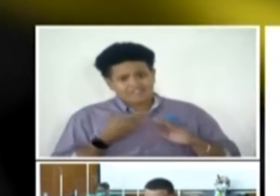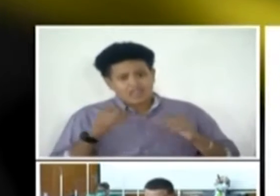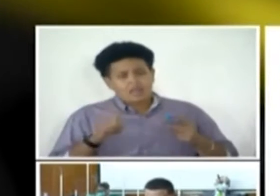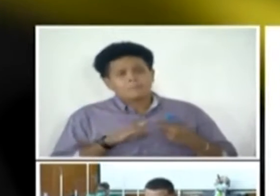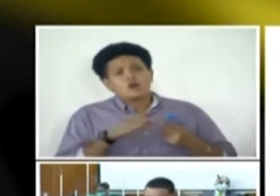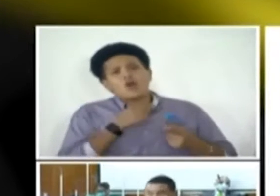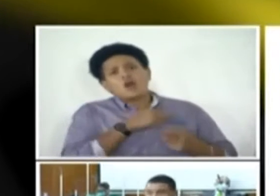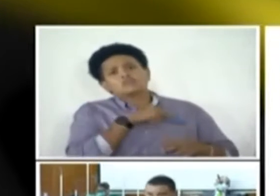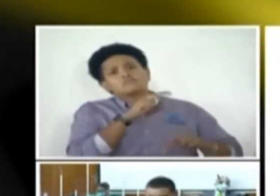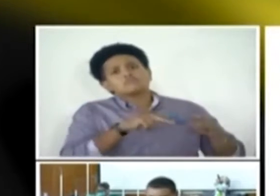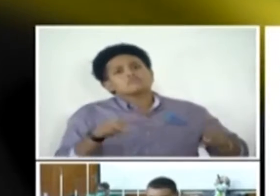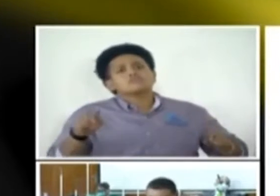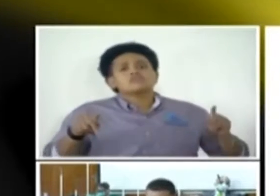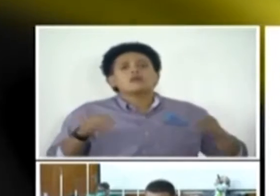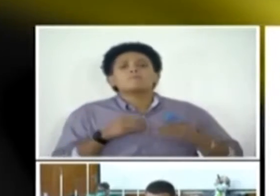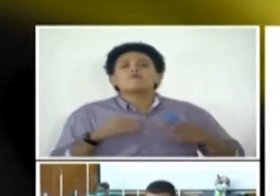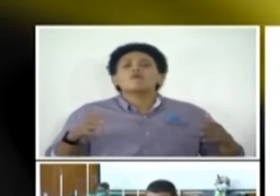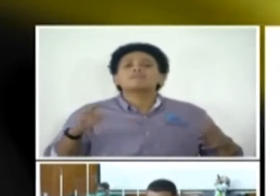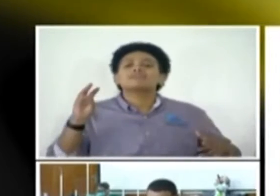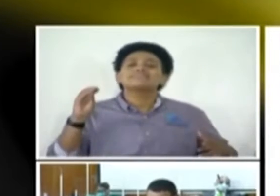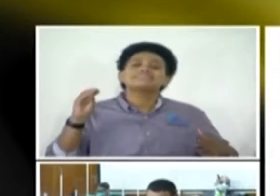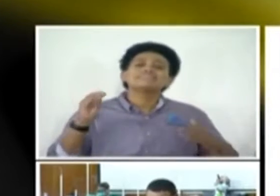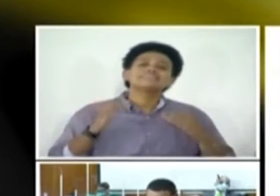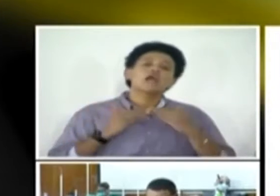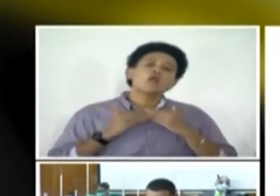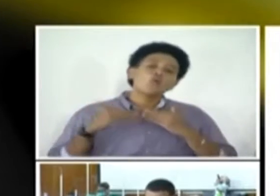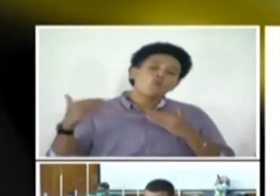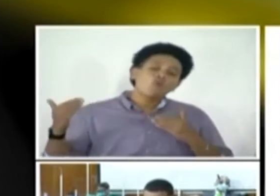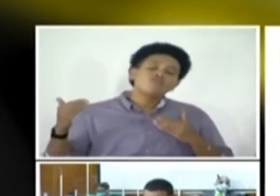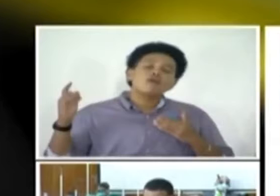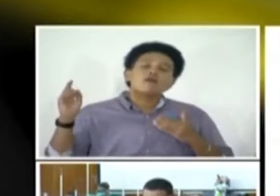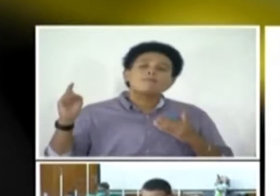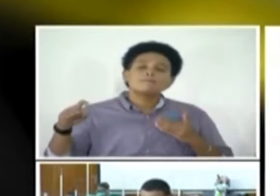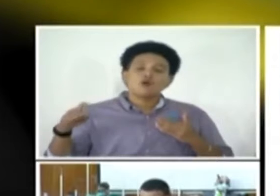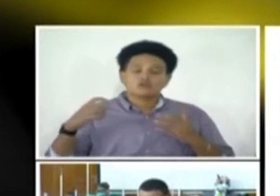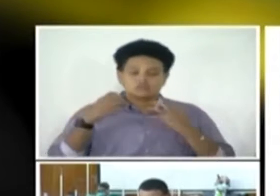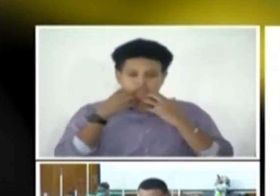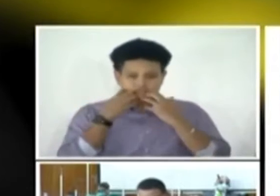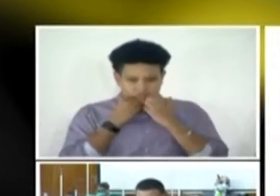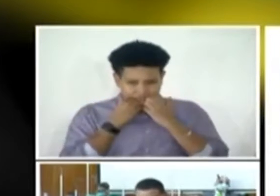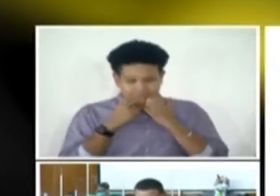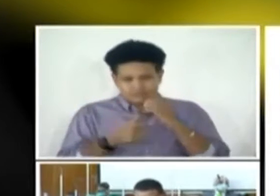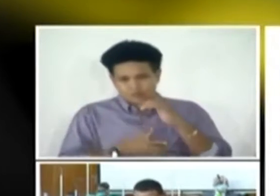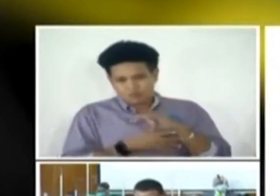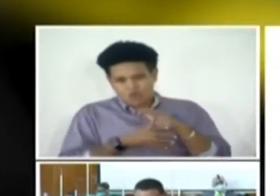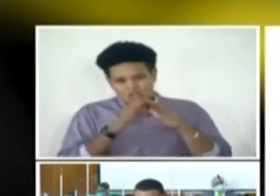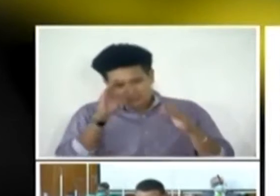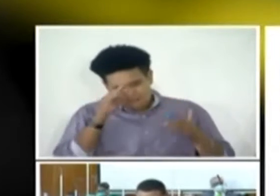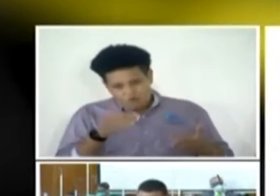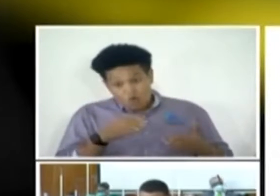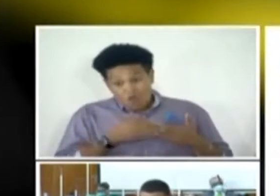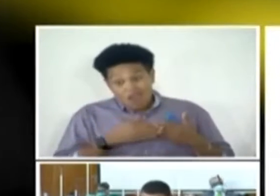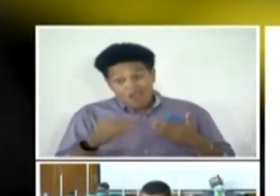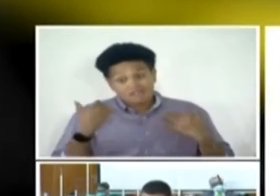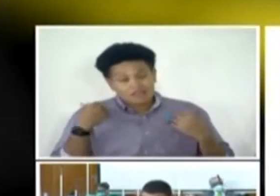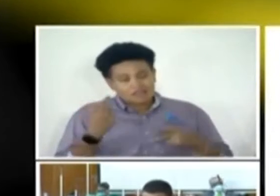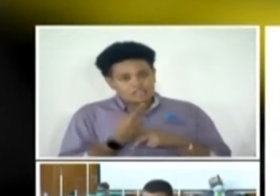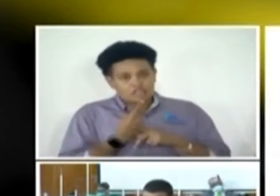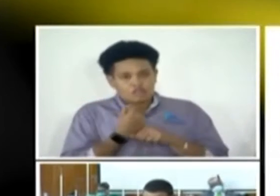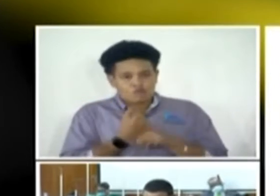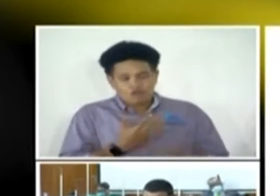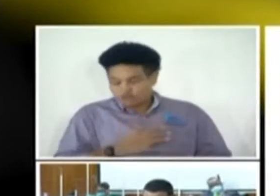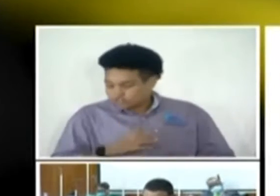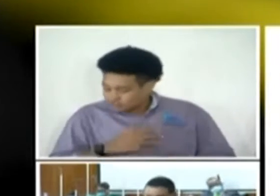hospitalization, the population 60 years and over should be the priority focus after healthcare workers.